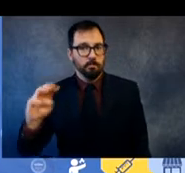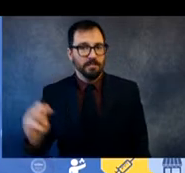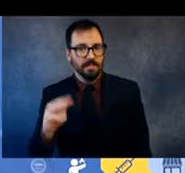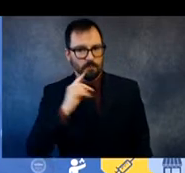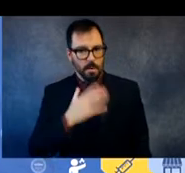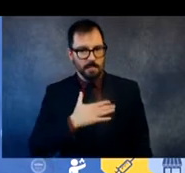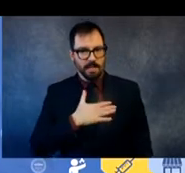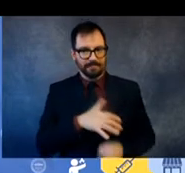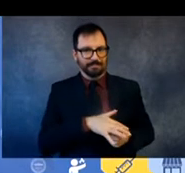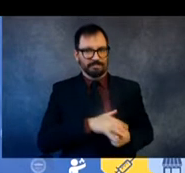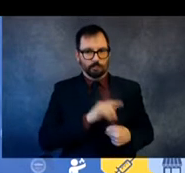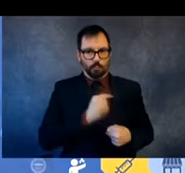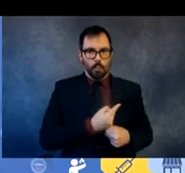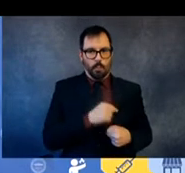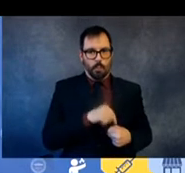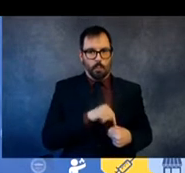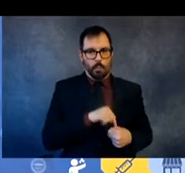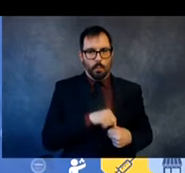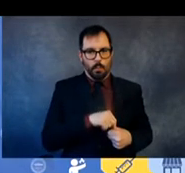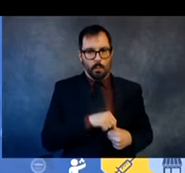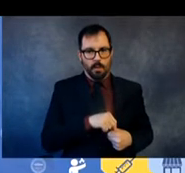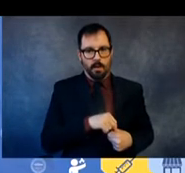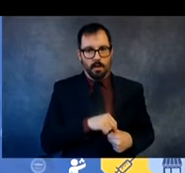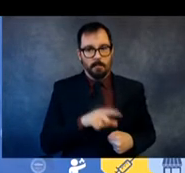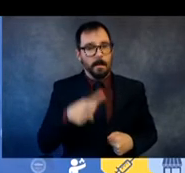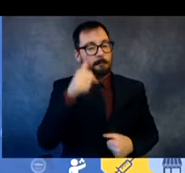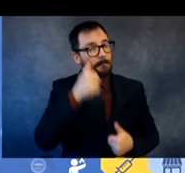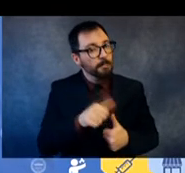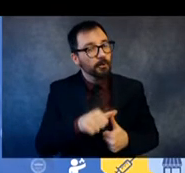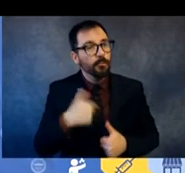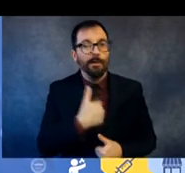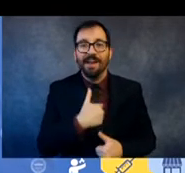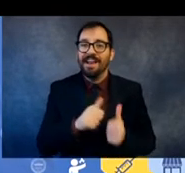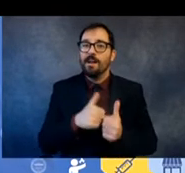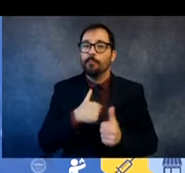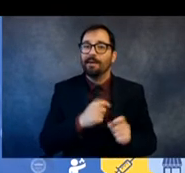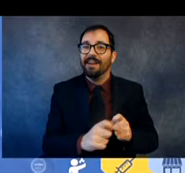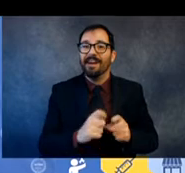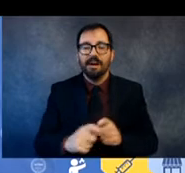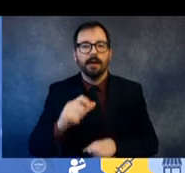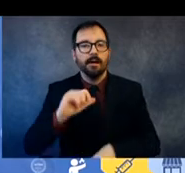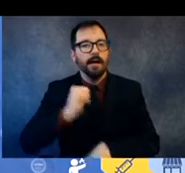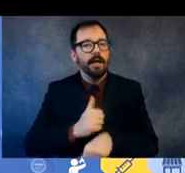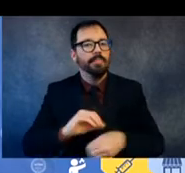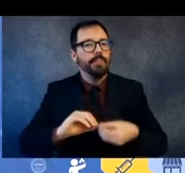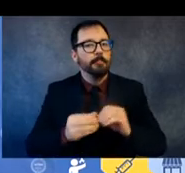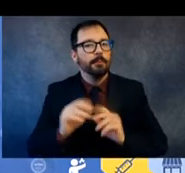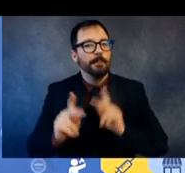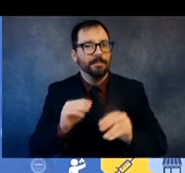For my district, yeah. Yeah, but remember, it all goes by population, and we're